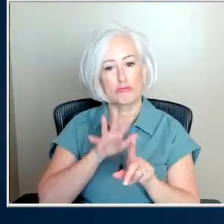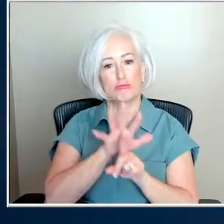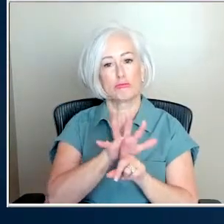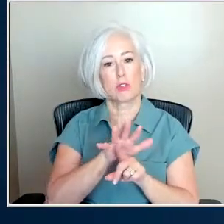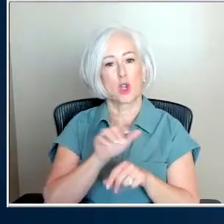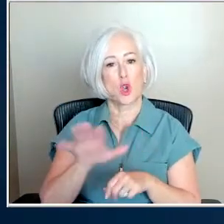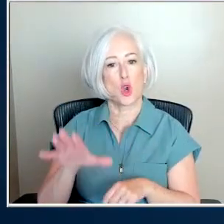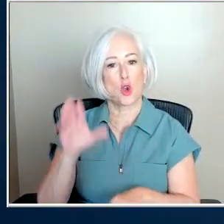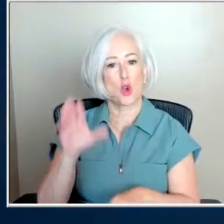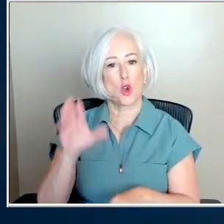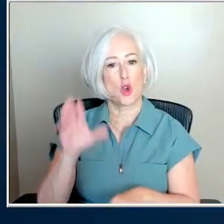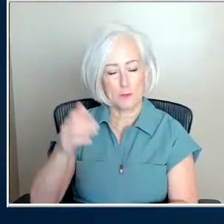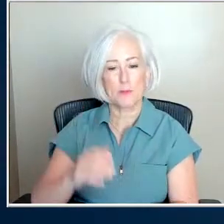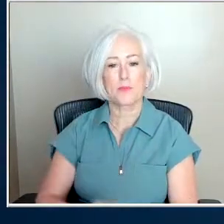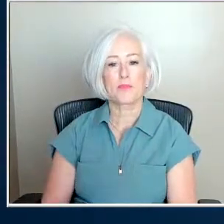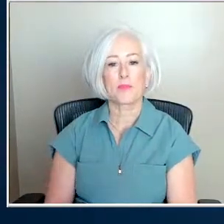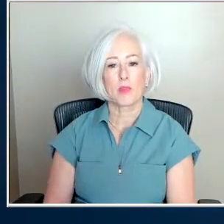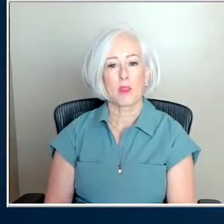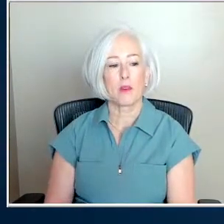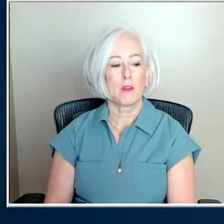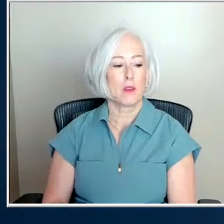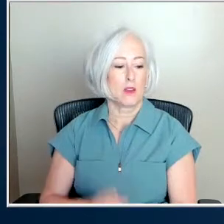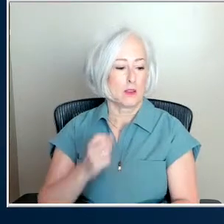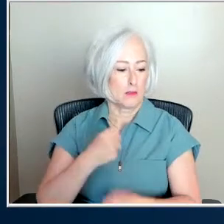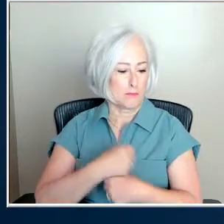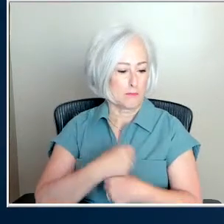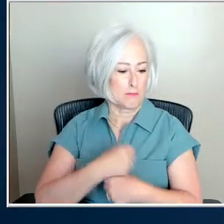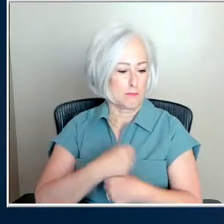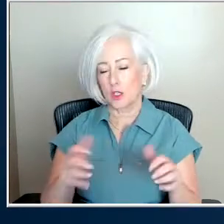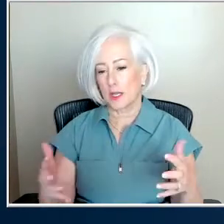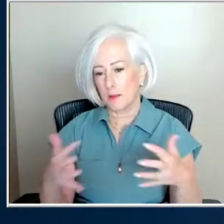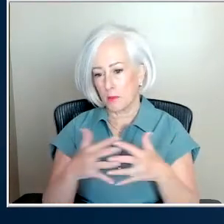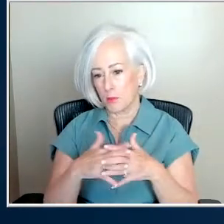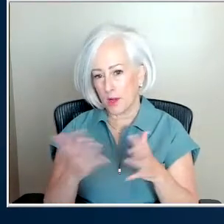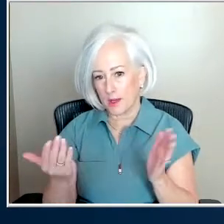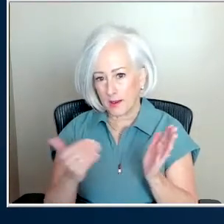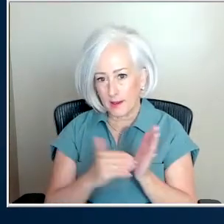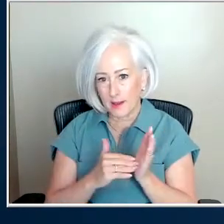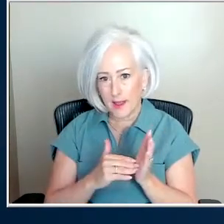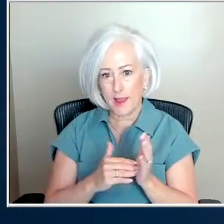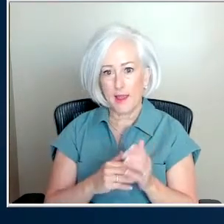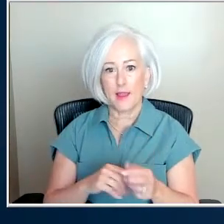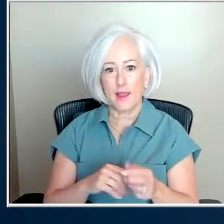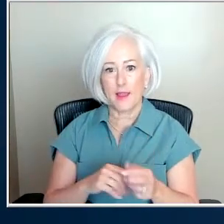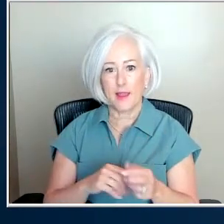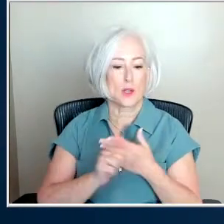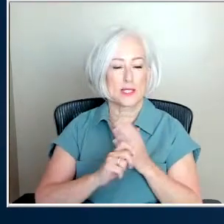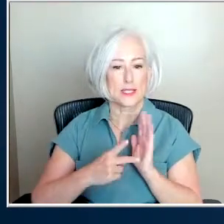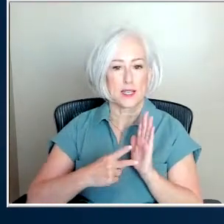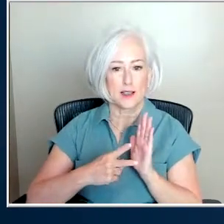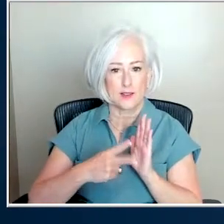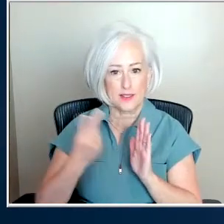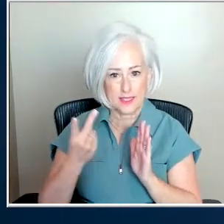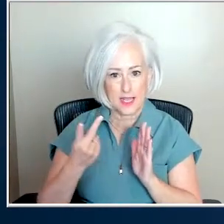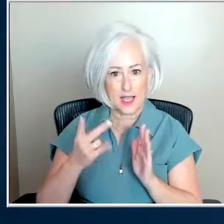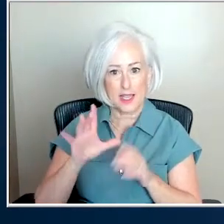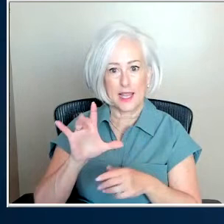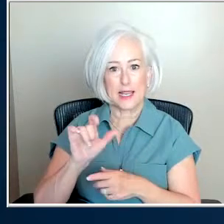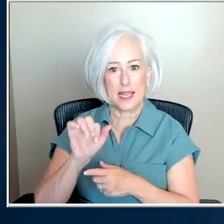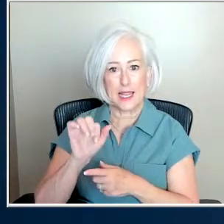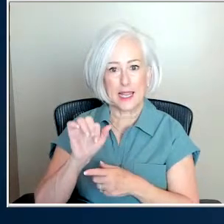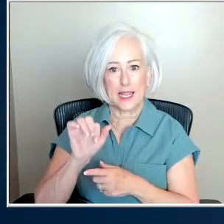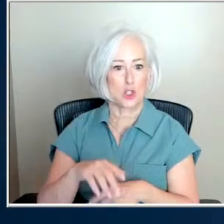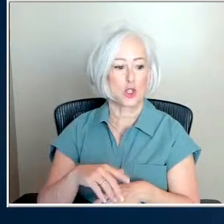So fertility preservation, risk of second cancer, so chemotherapy and radiation can cause second cancer, second problems long